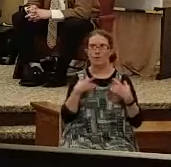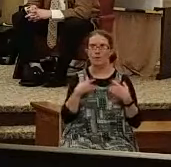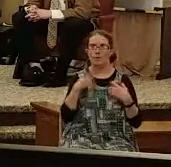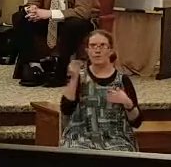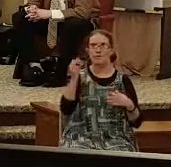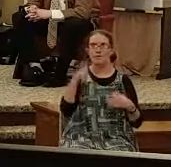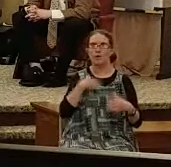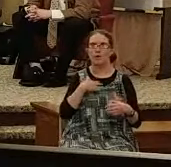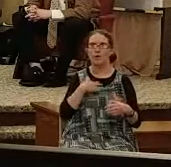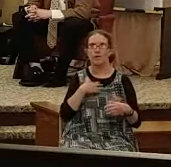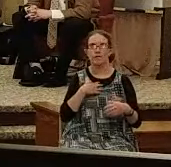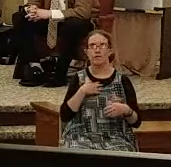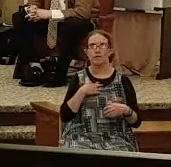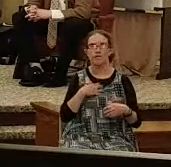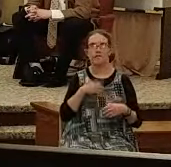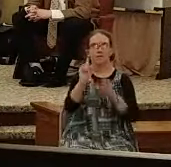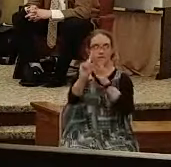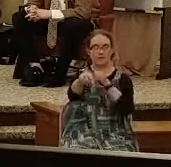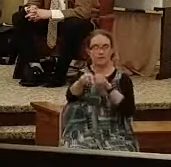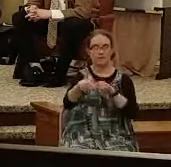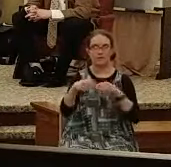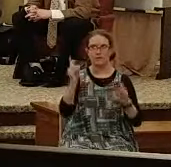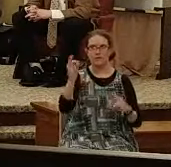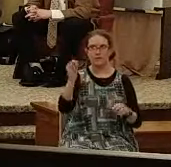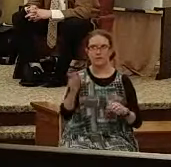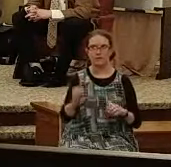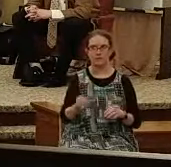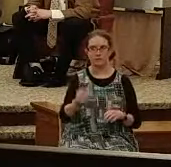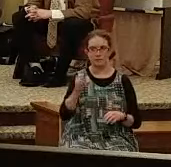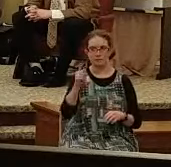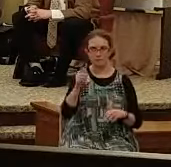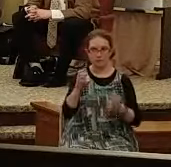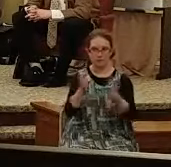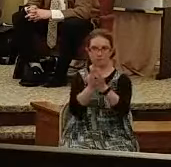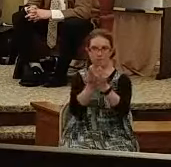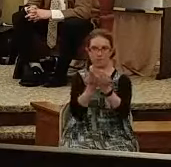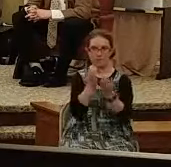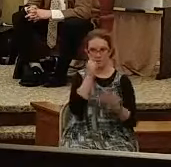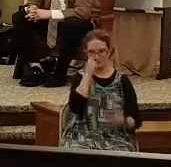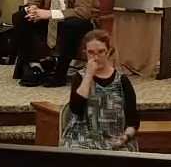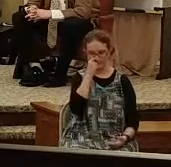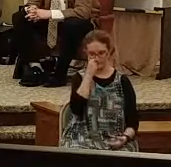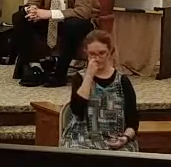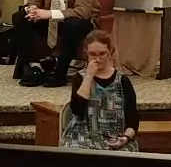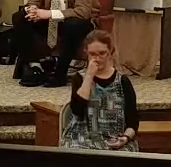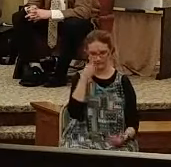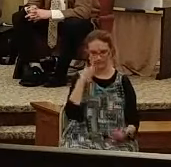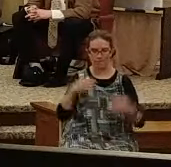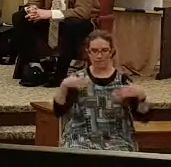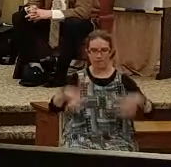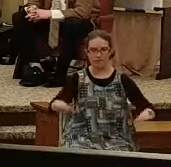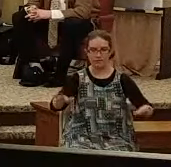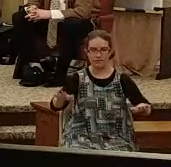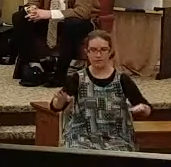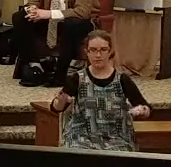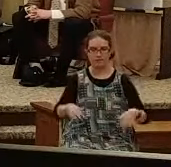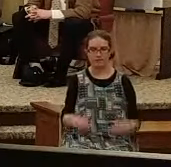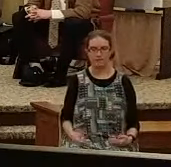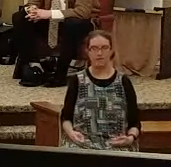done on our merit. We're going to answer to what we have done according to His Word. Have I yielded myself to